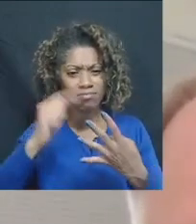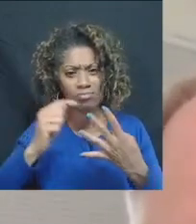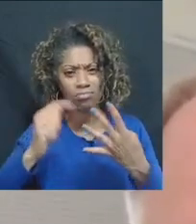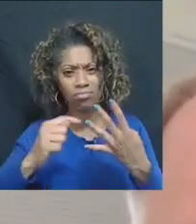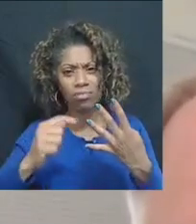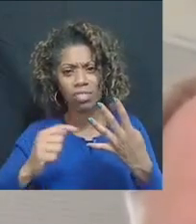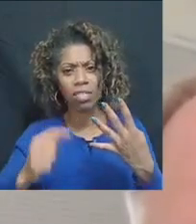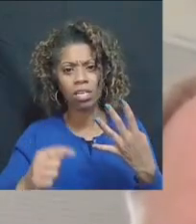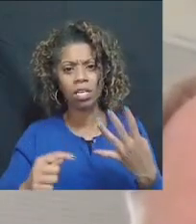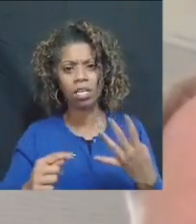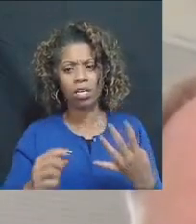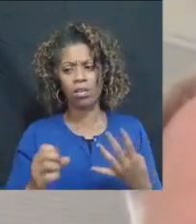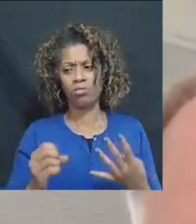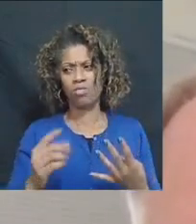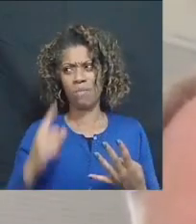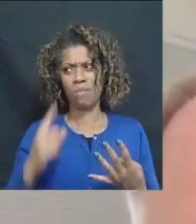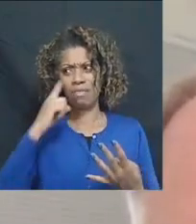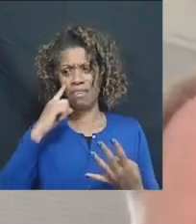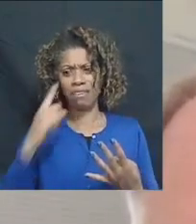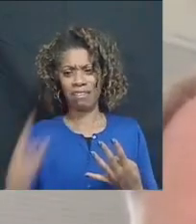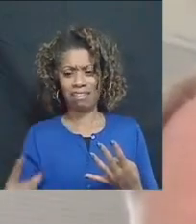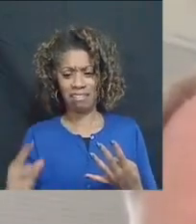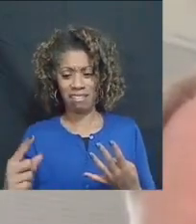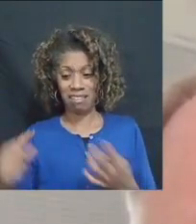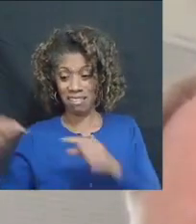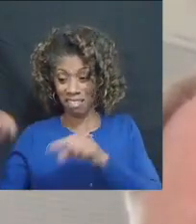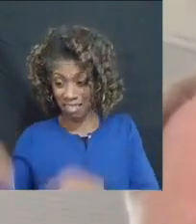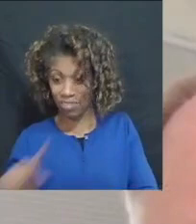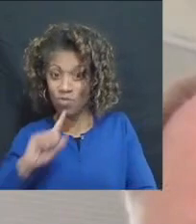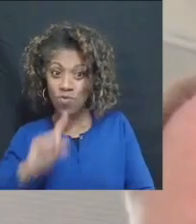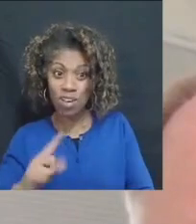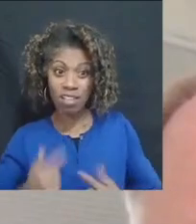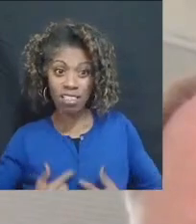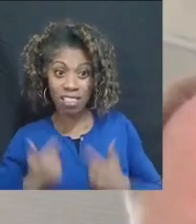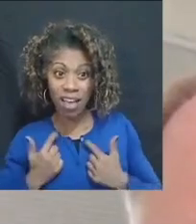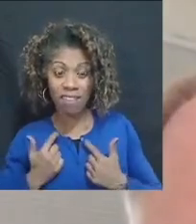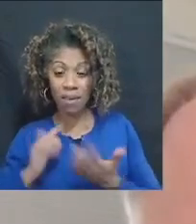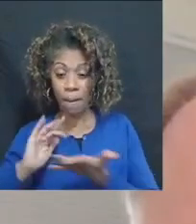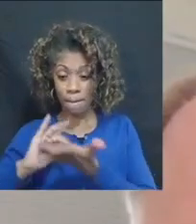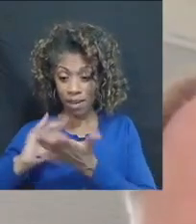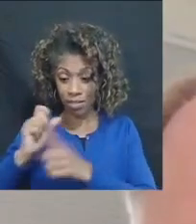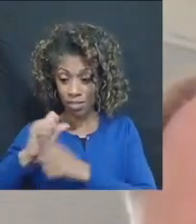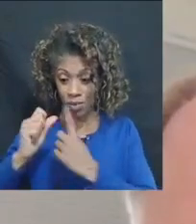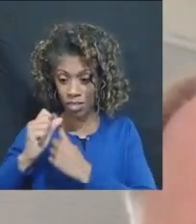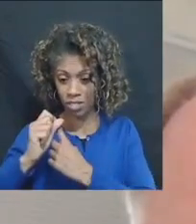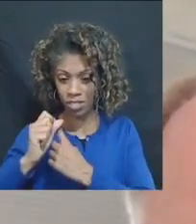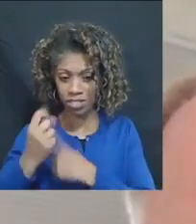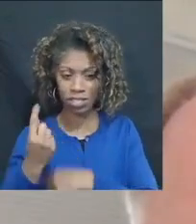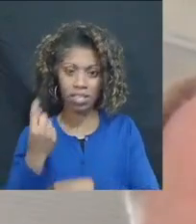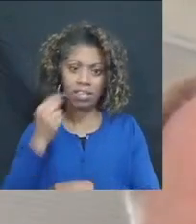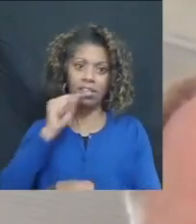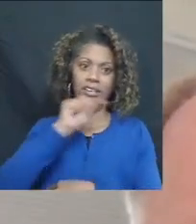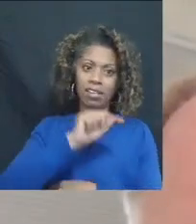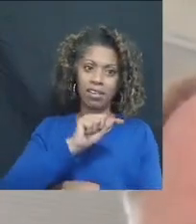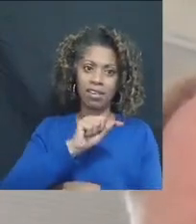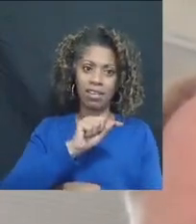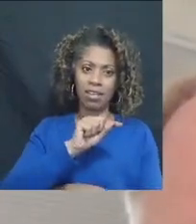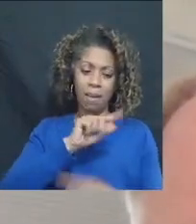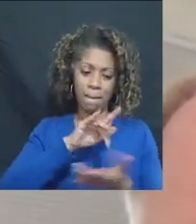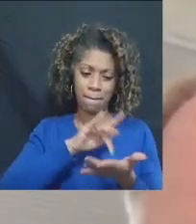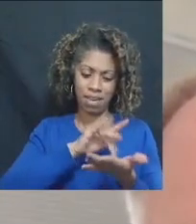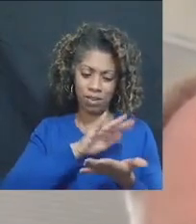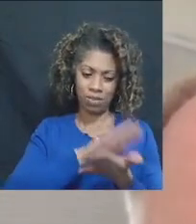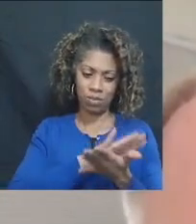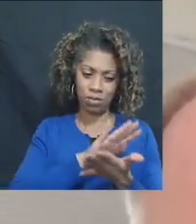what they taught me in medical school. And then the power of communications was huge for me. This was a